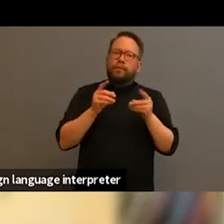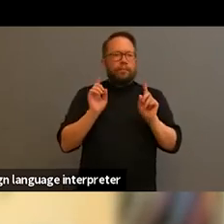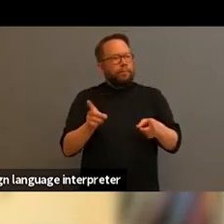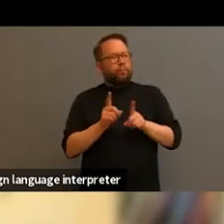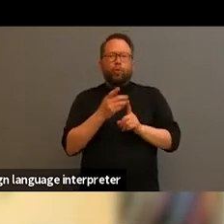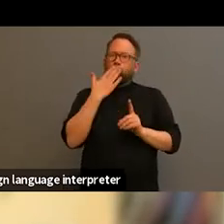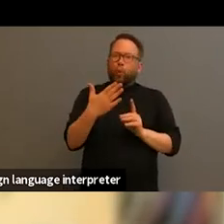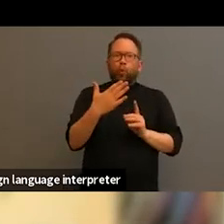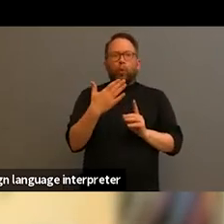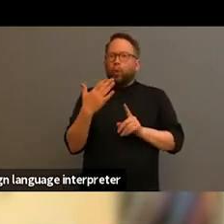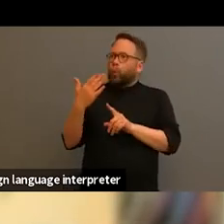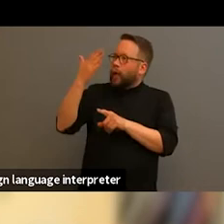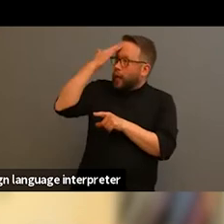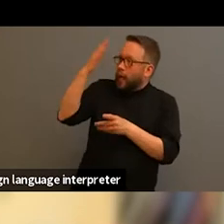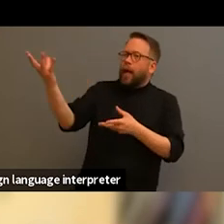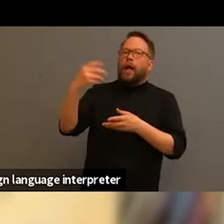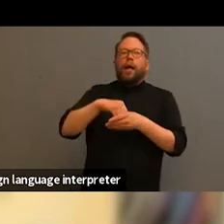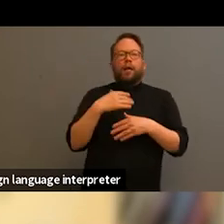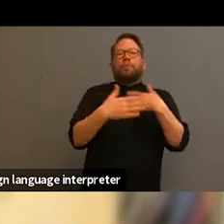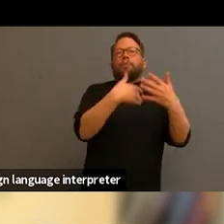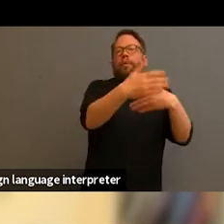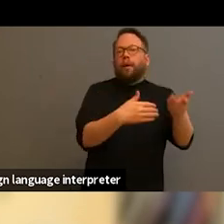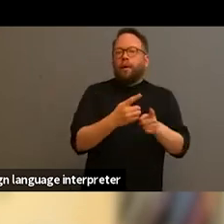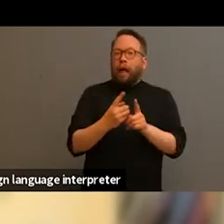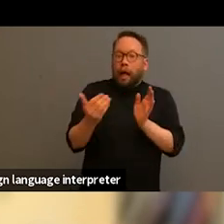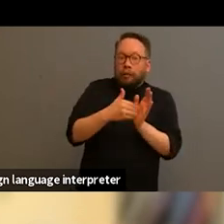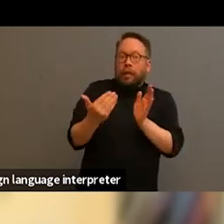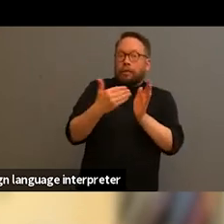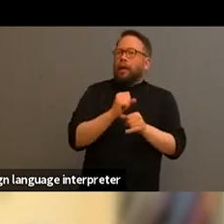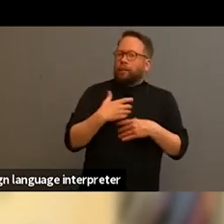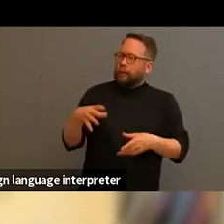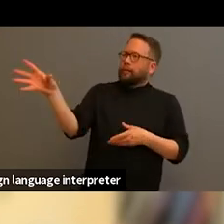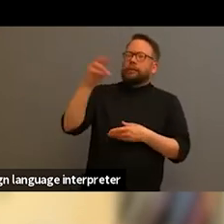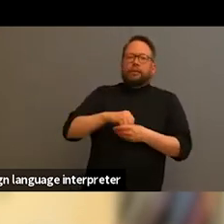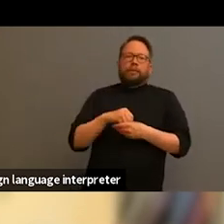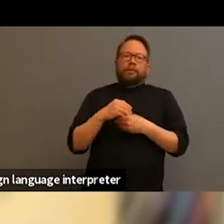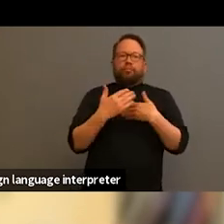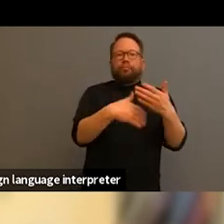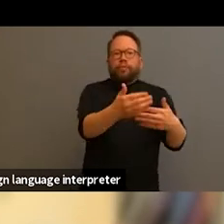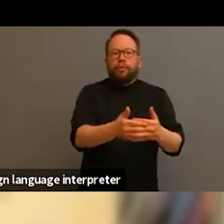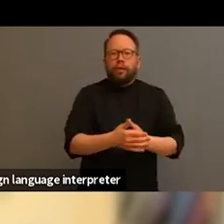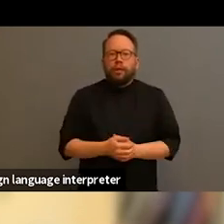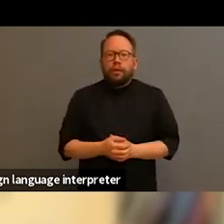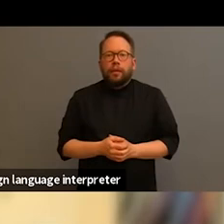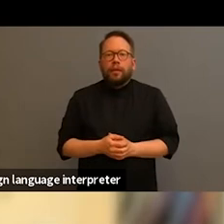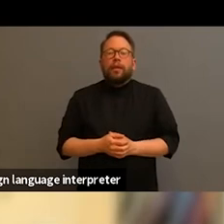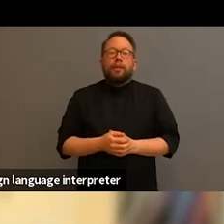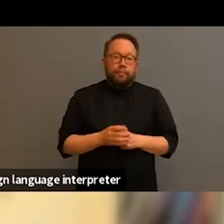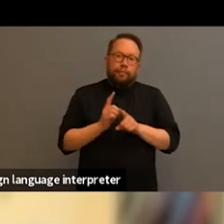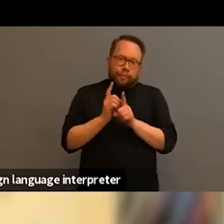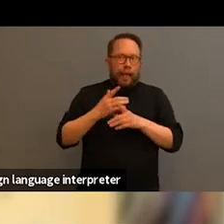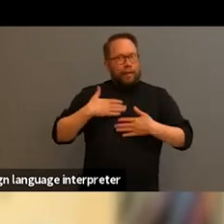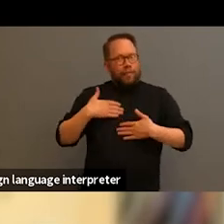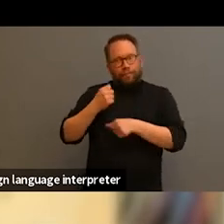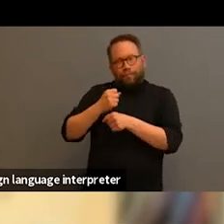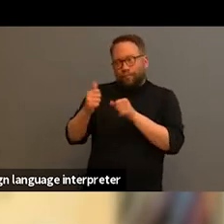So during this side event, we are specifically very happy to be able to work together with the Norwegian government. And